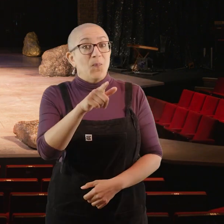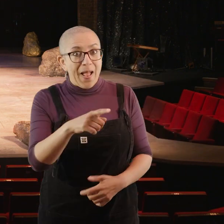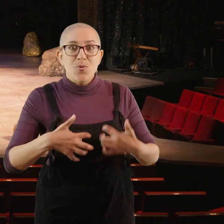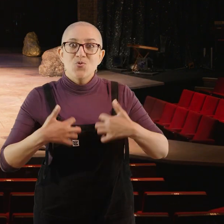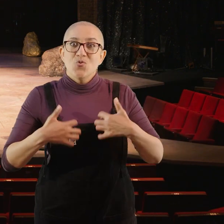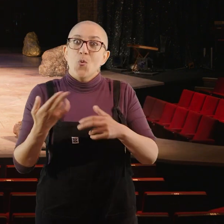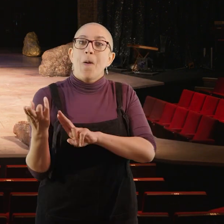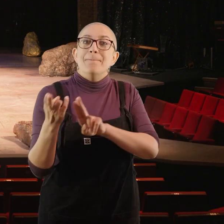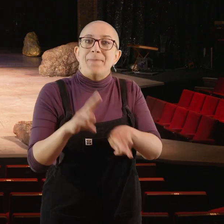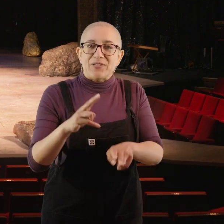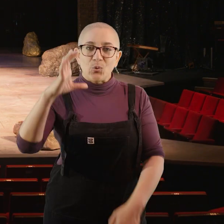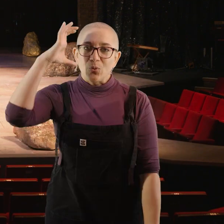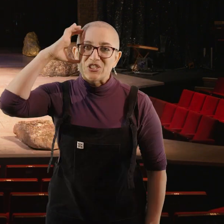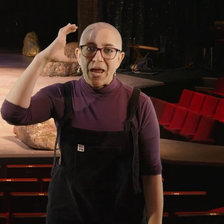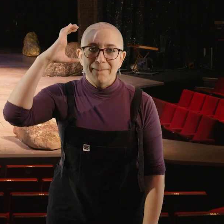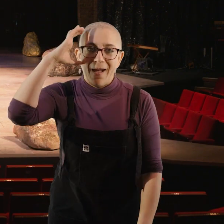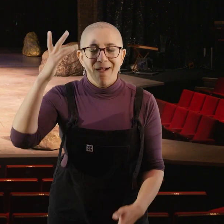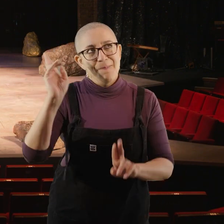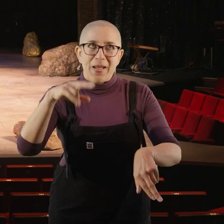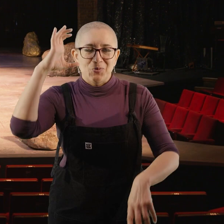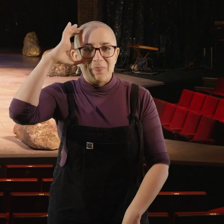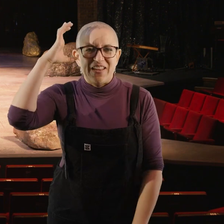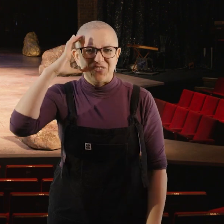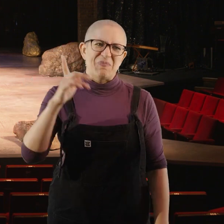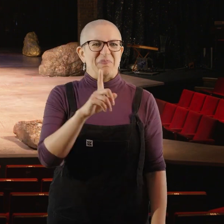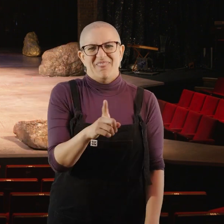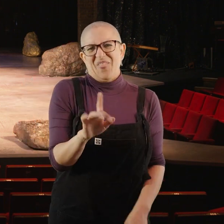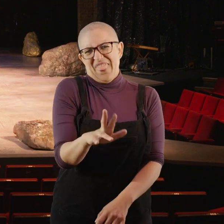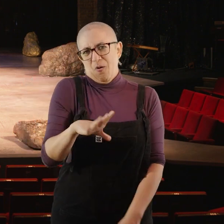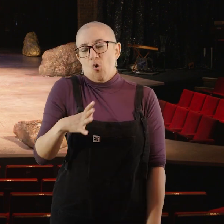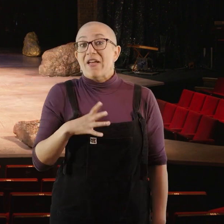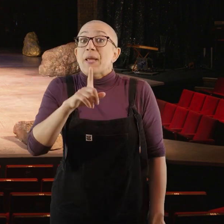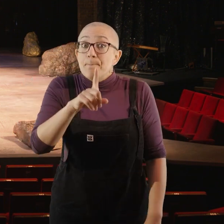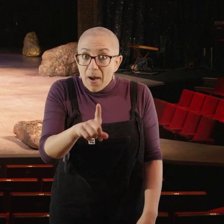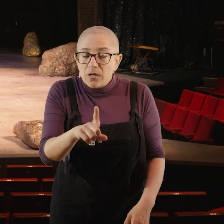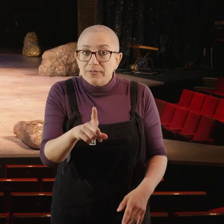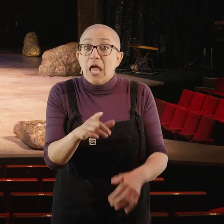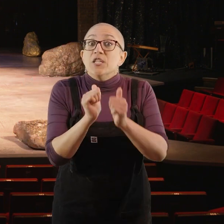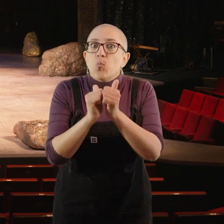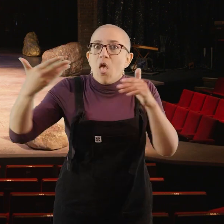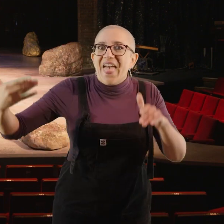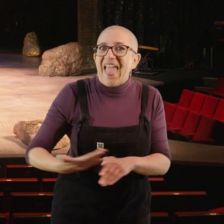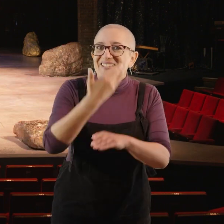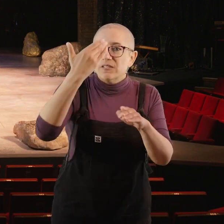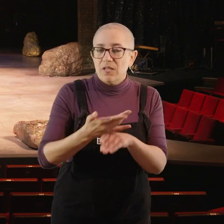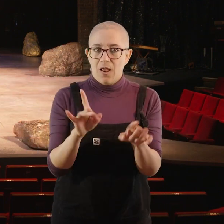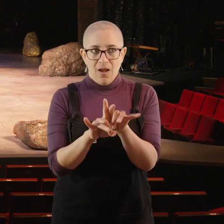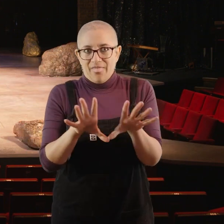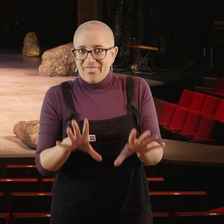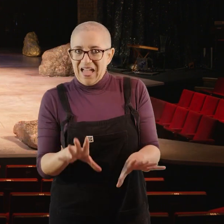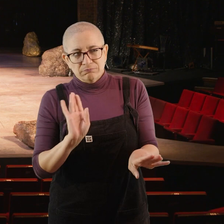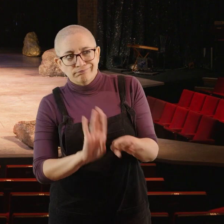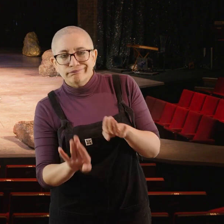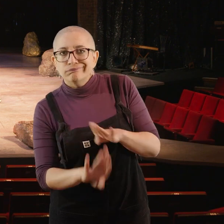to our chamber, and we were in the chamber. Yeah. But as an exercise, it's worth doing because it allows us then to kind of play